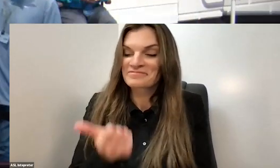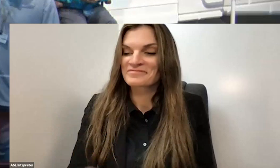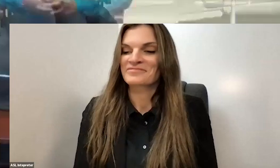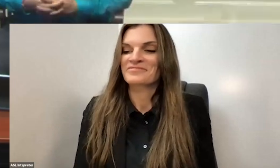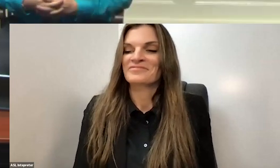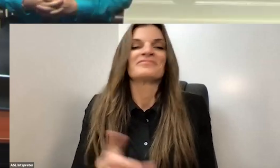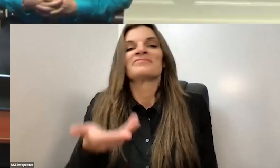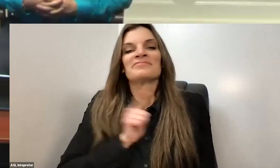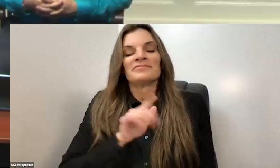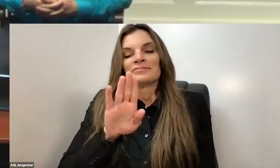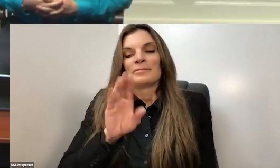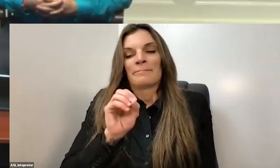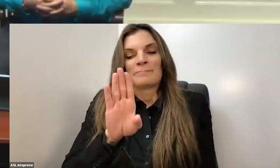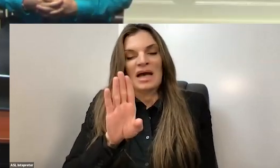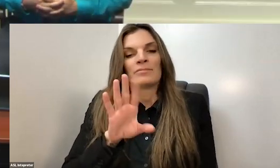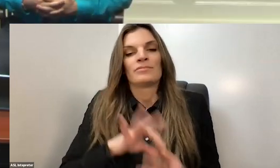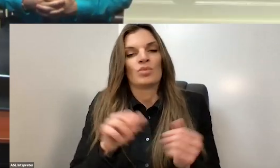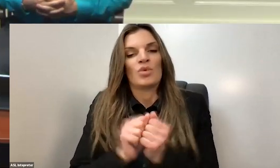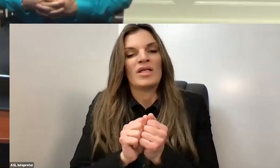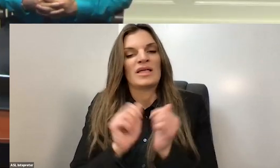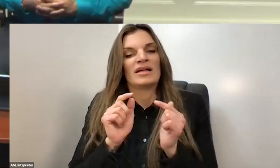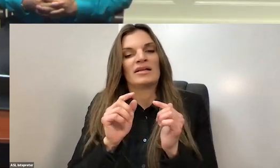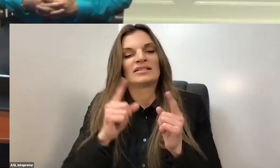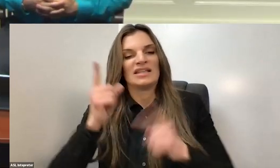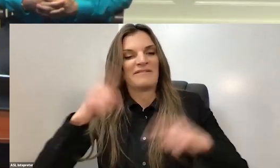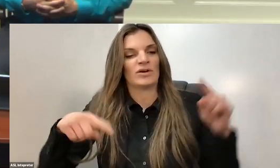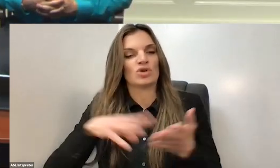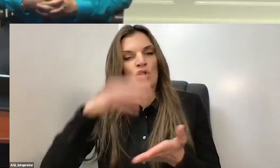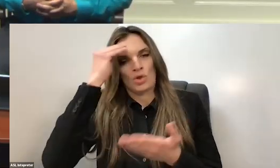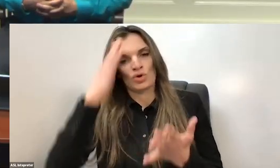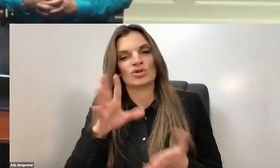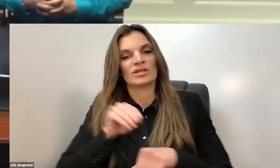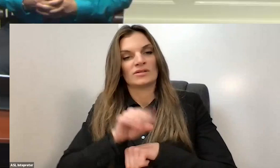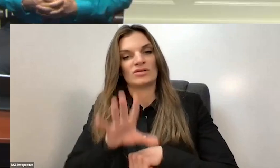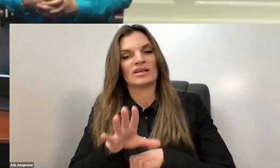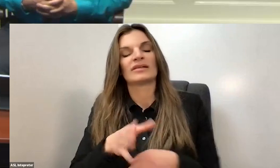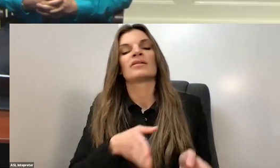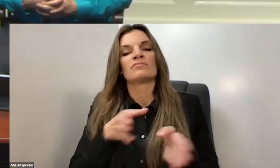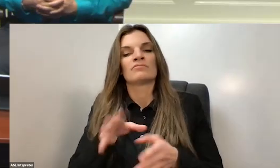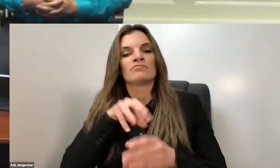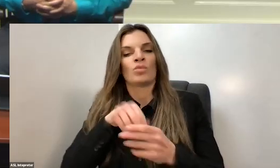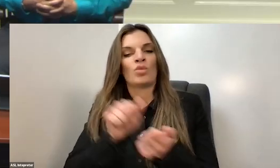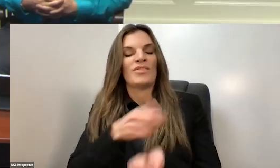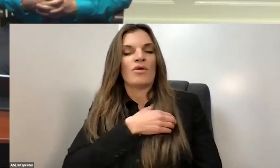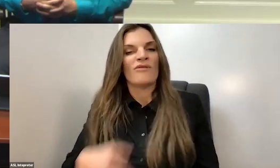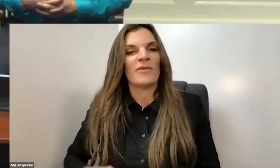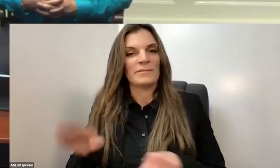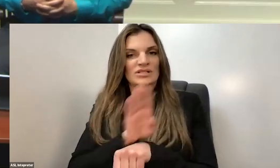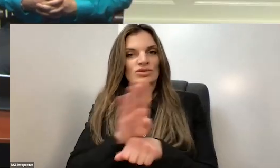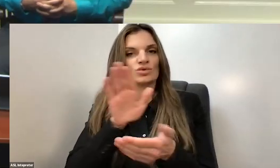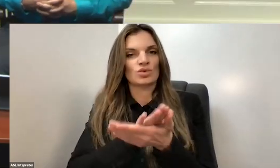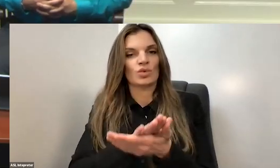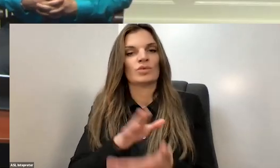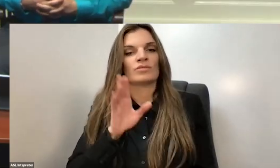Hi, this is Bob Dolan with Diverse Learners Consulting and also the Harvard Business School. On the eve of